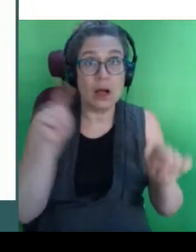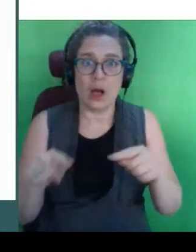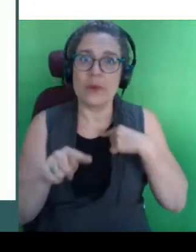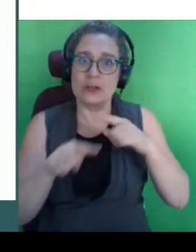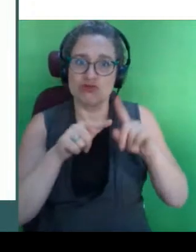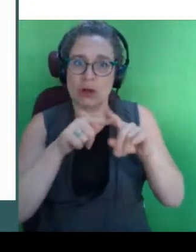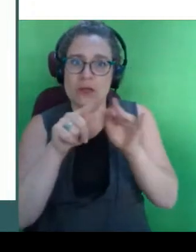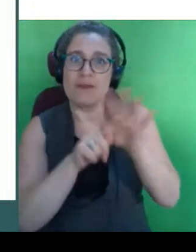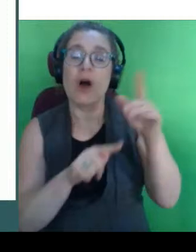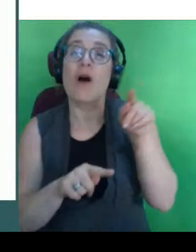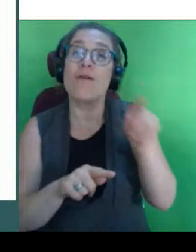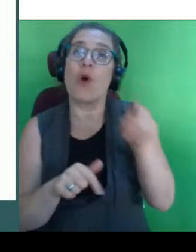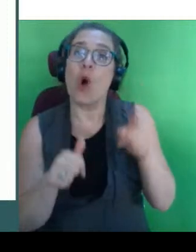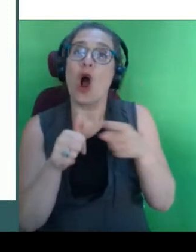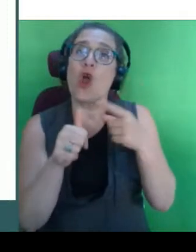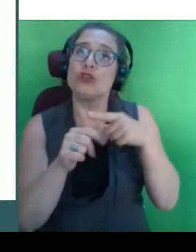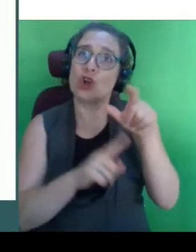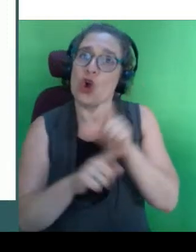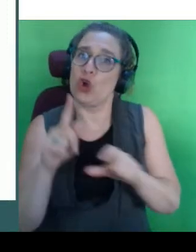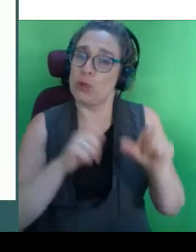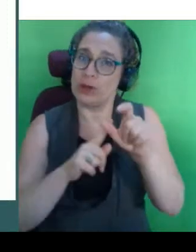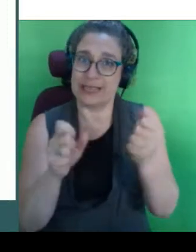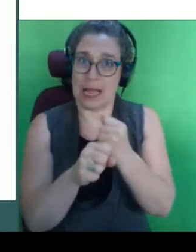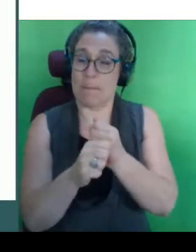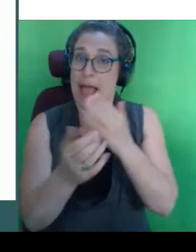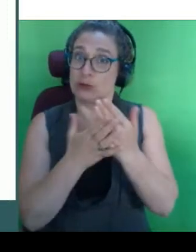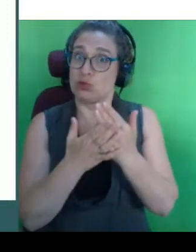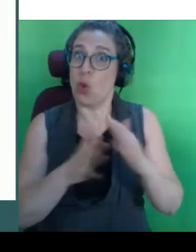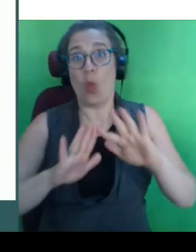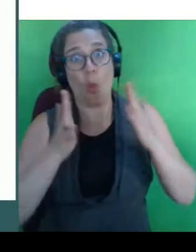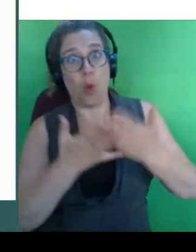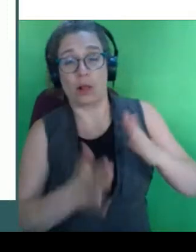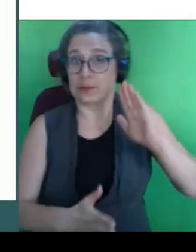community and maintain that our voice is heard.